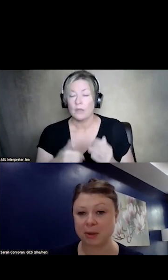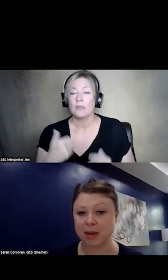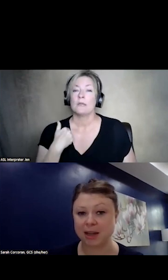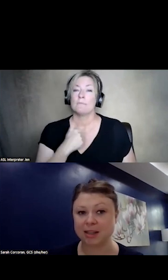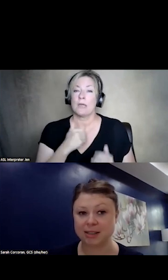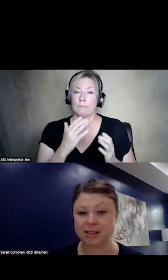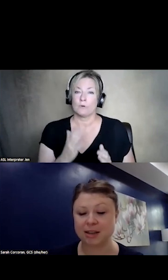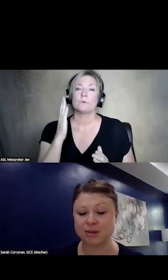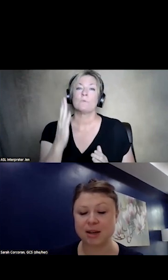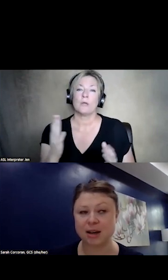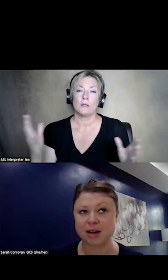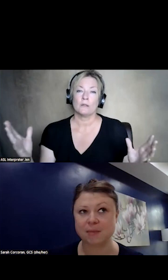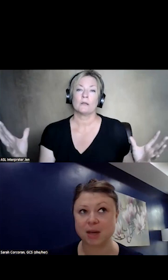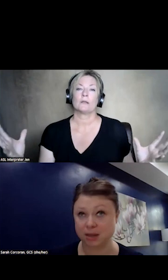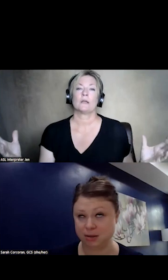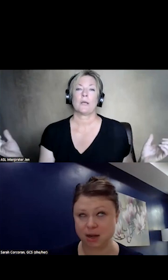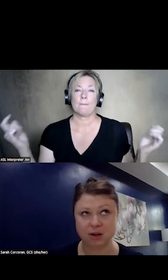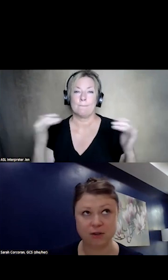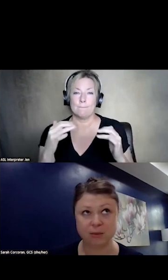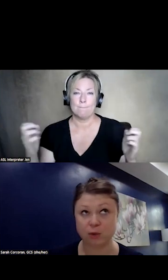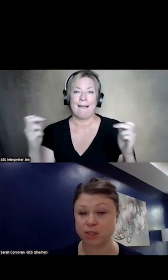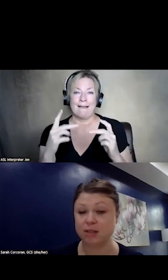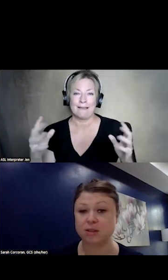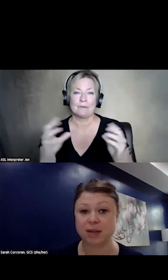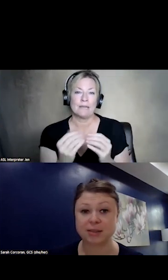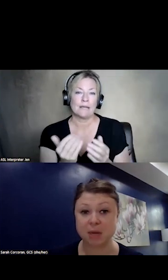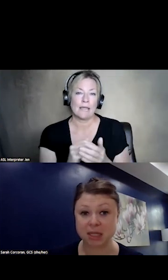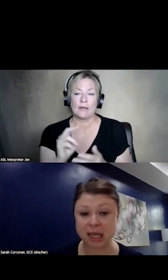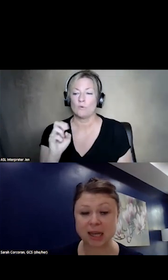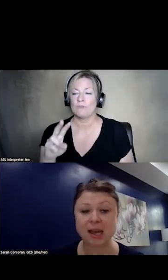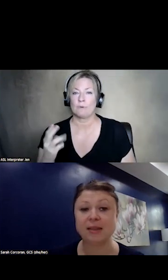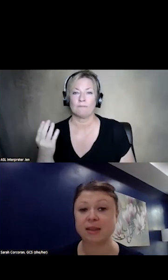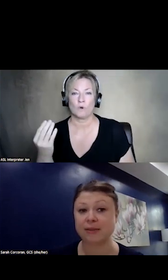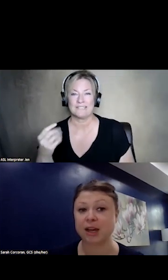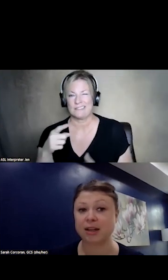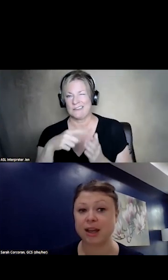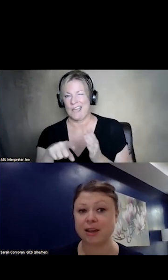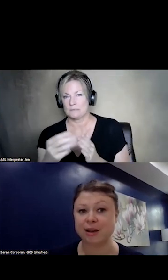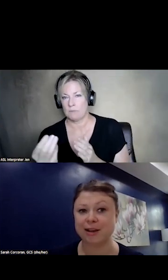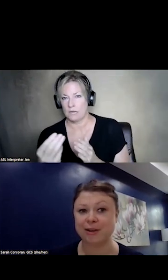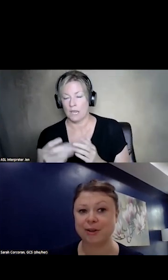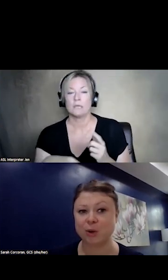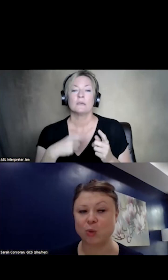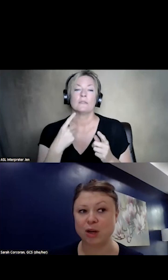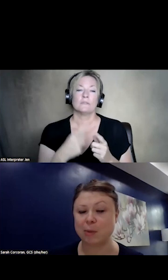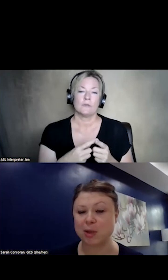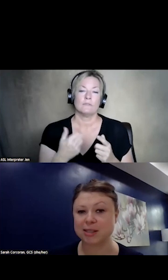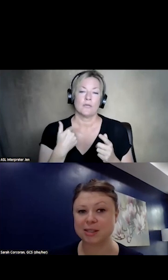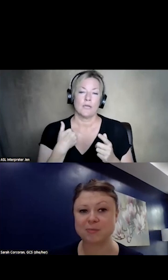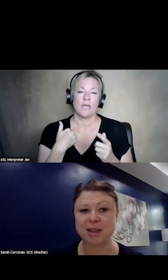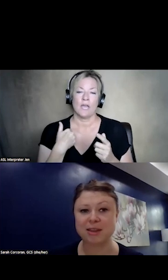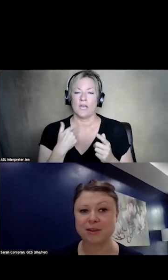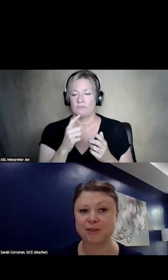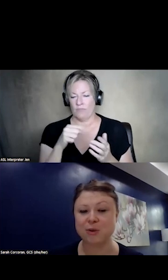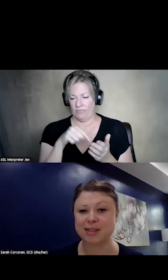be coming back into town on November 14th, so next Monday. And then they've got a couple weeks